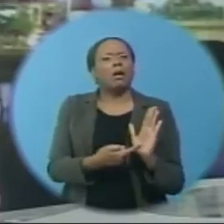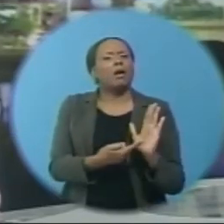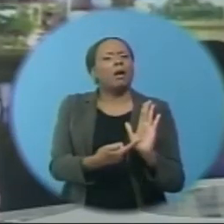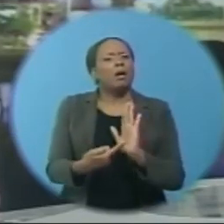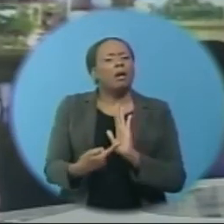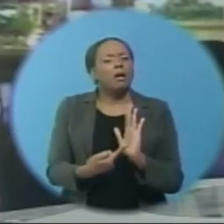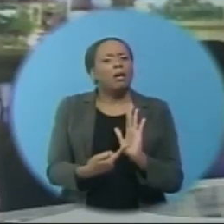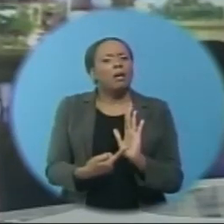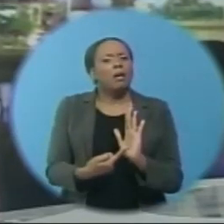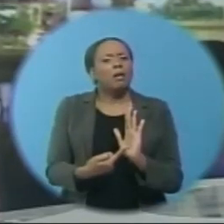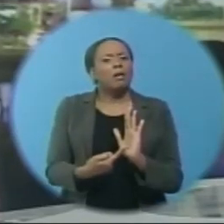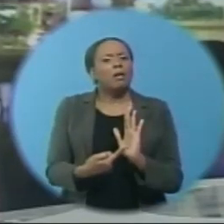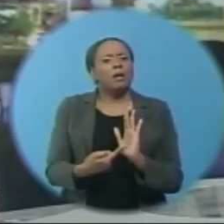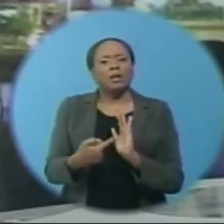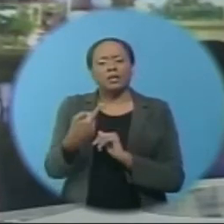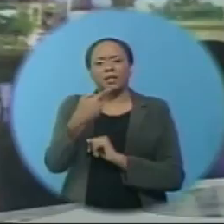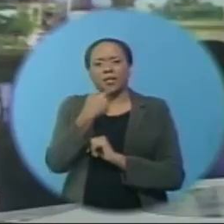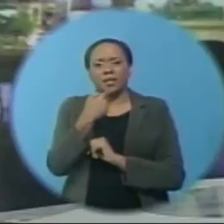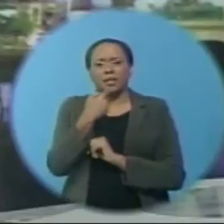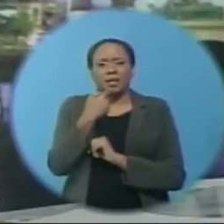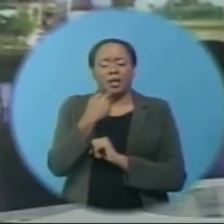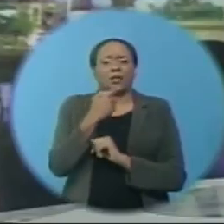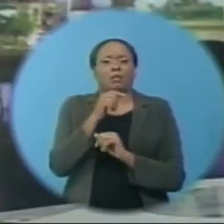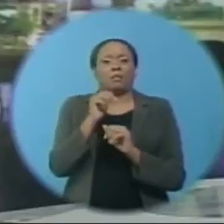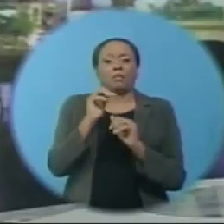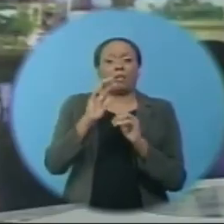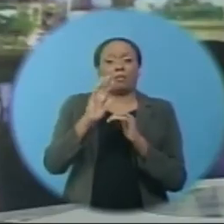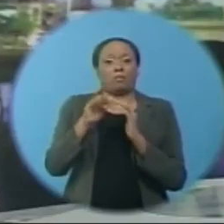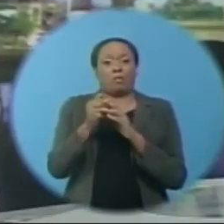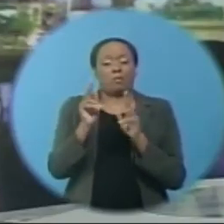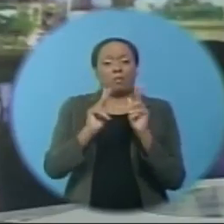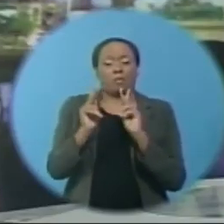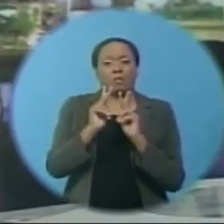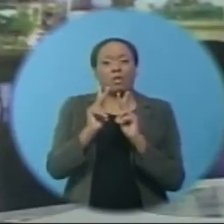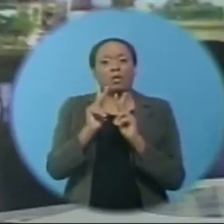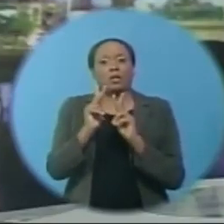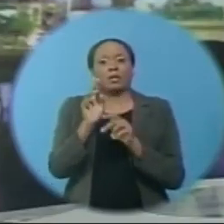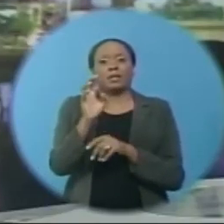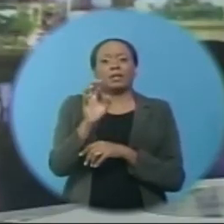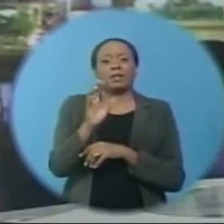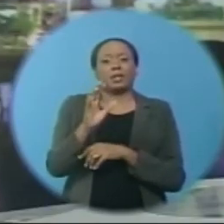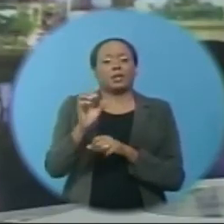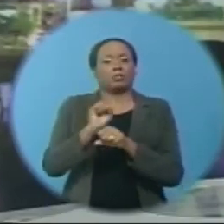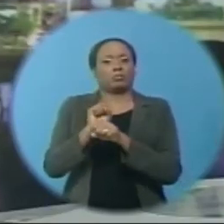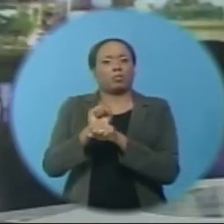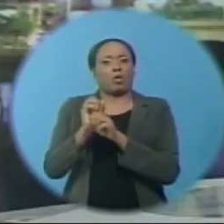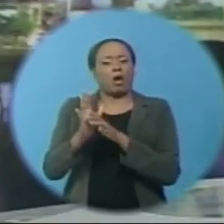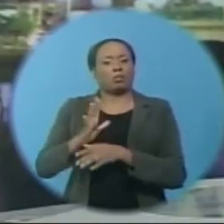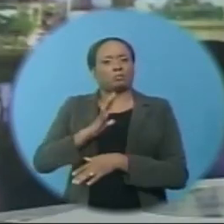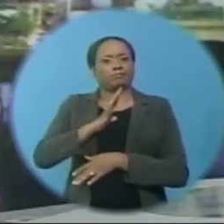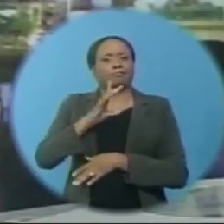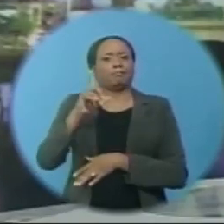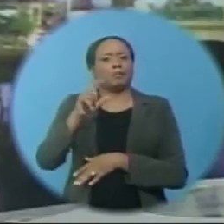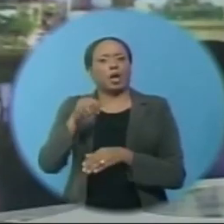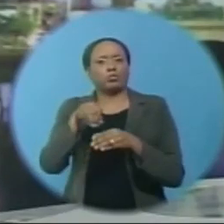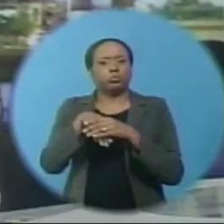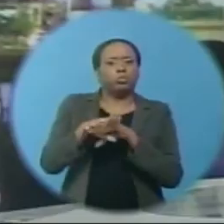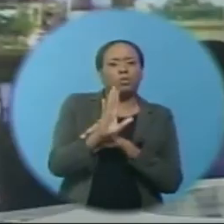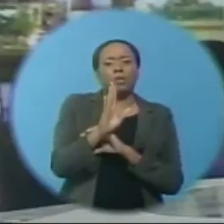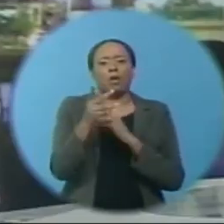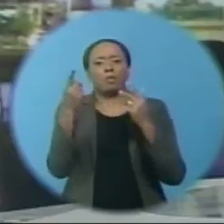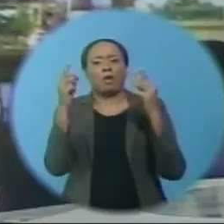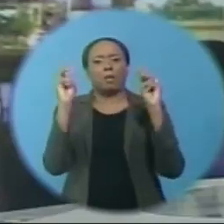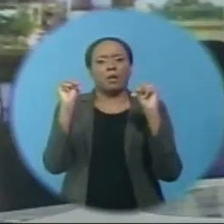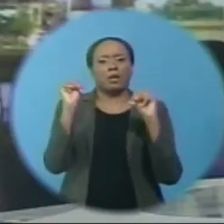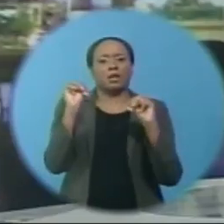members, in which Smith reportedly said that the executive should storm the office of Prime Minister Dr. Ralph Gonsalves